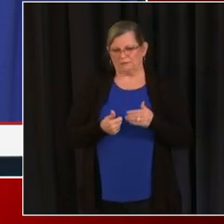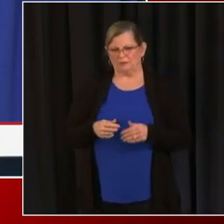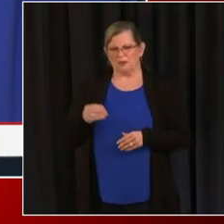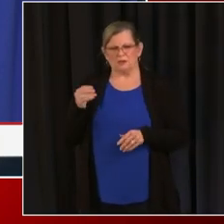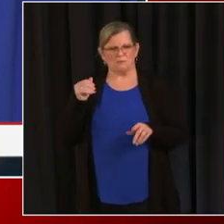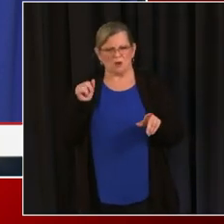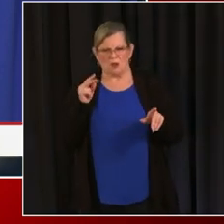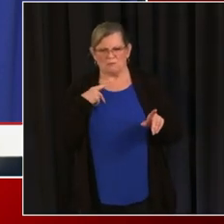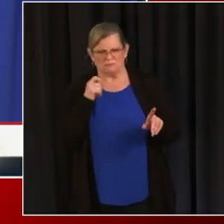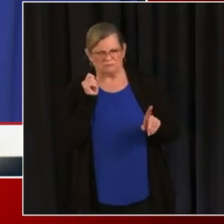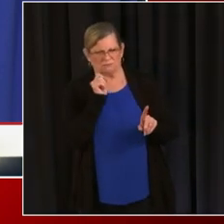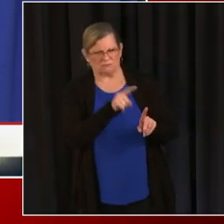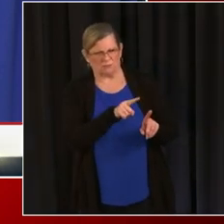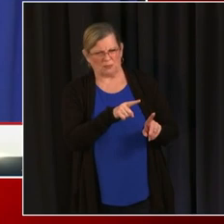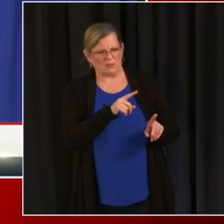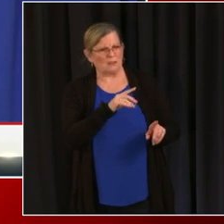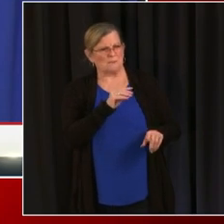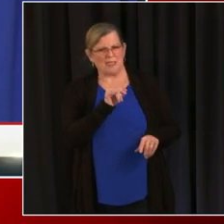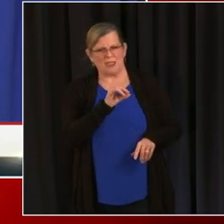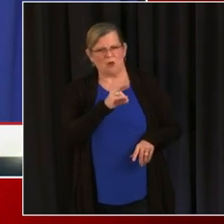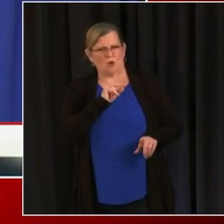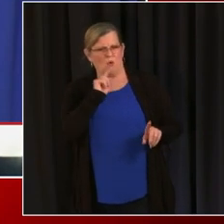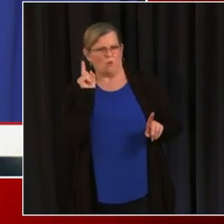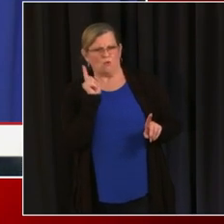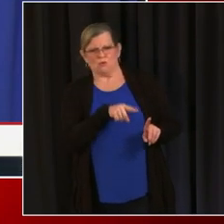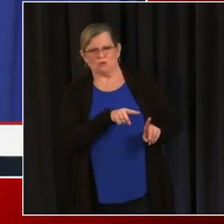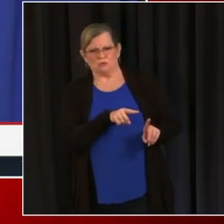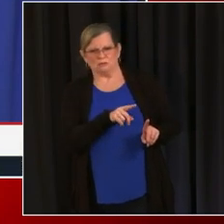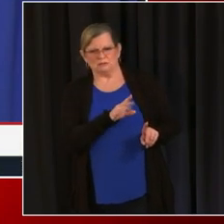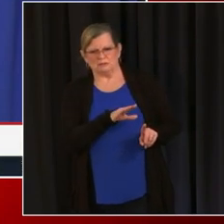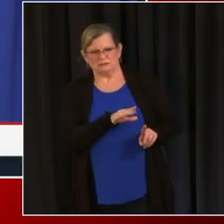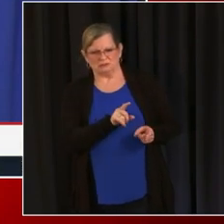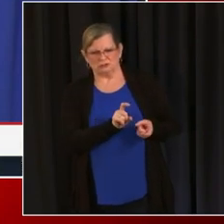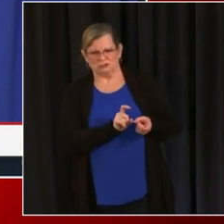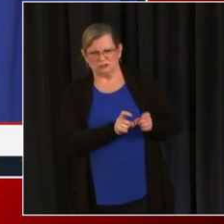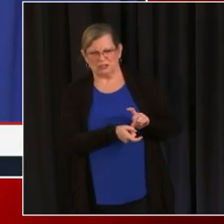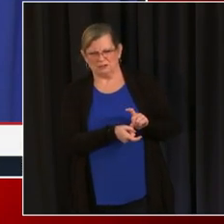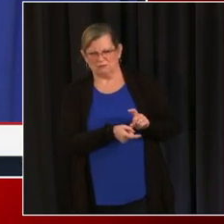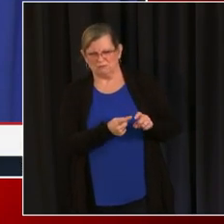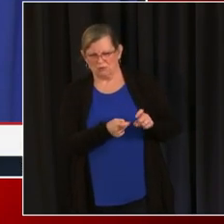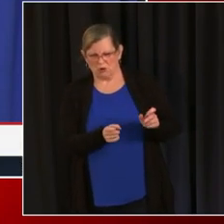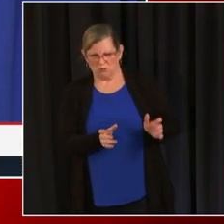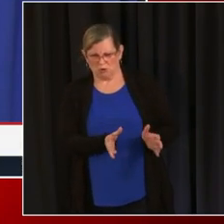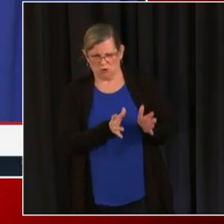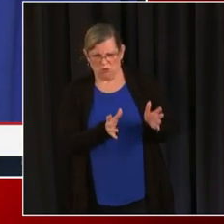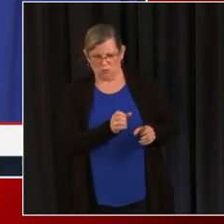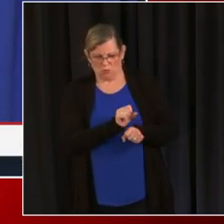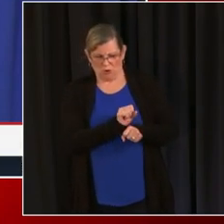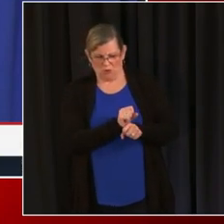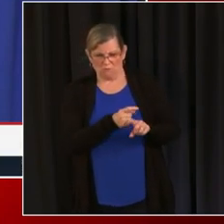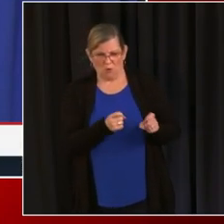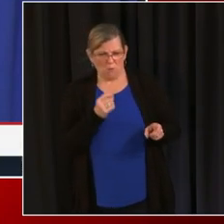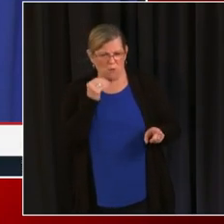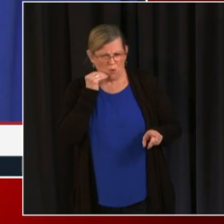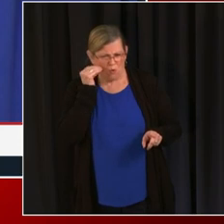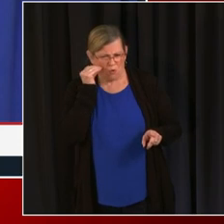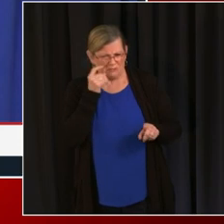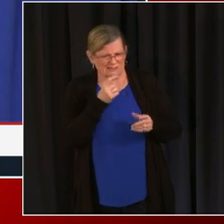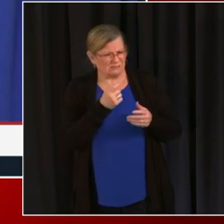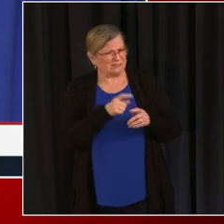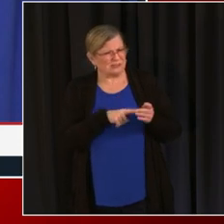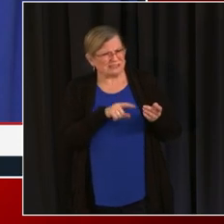about your mayoral order that seems to step back from encouraging work from home? And what is exactly your